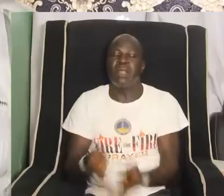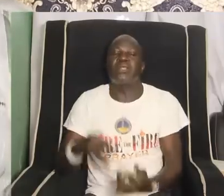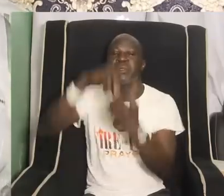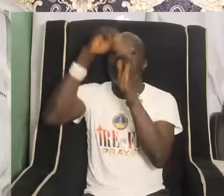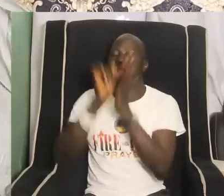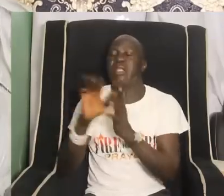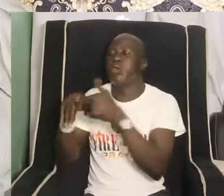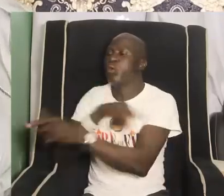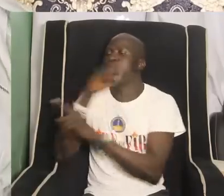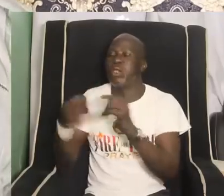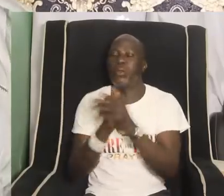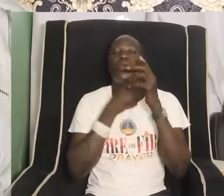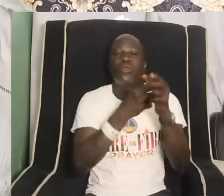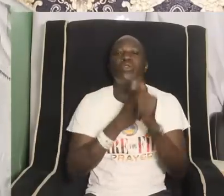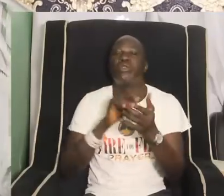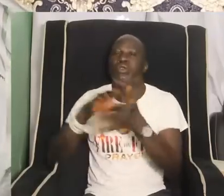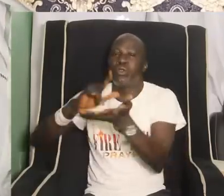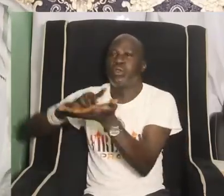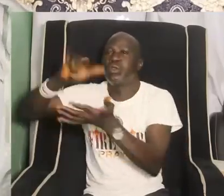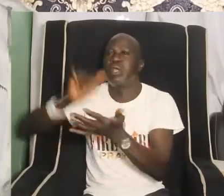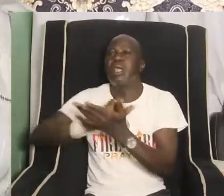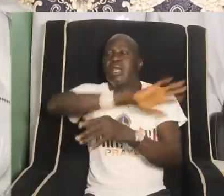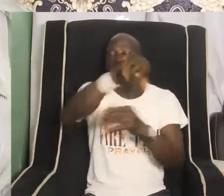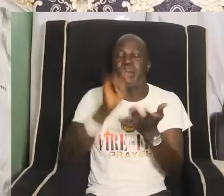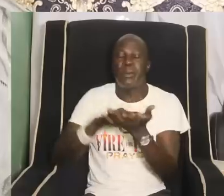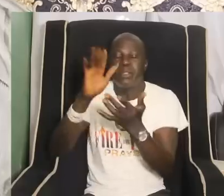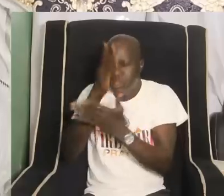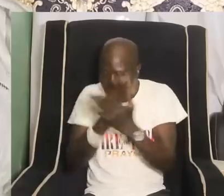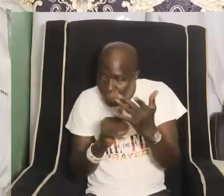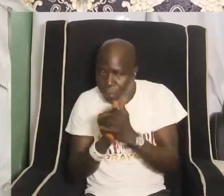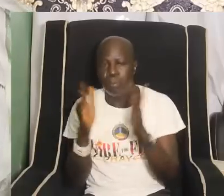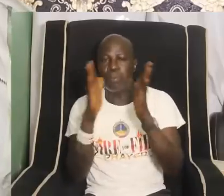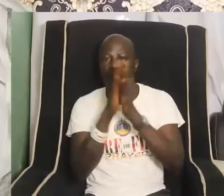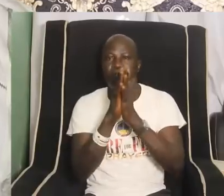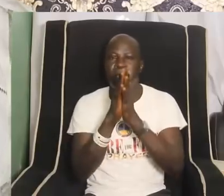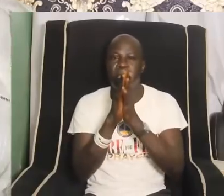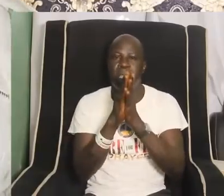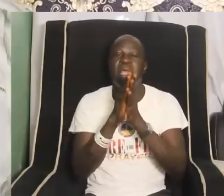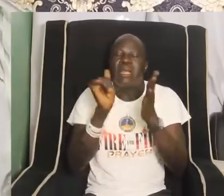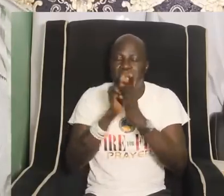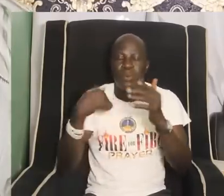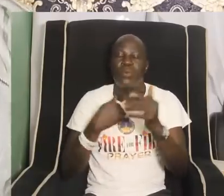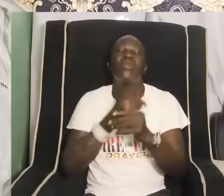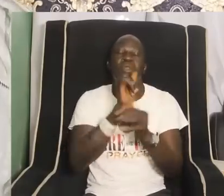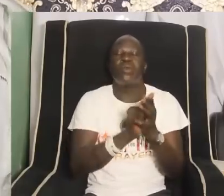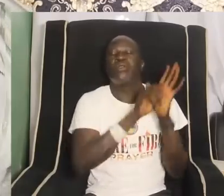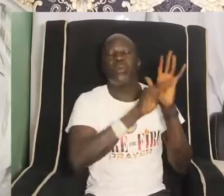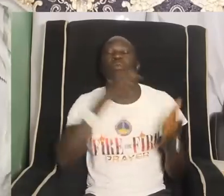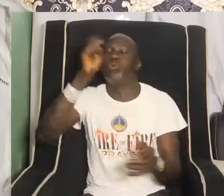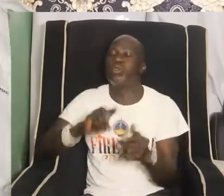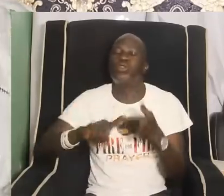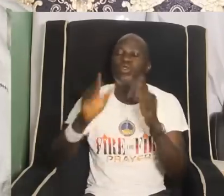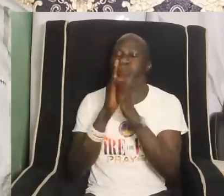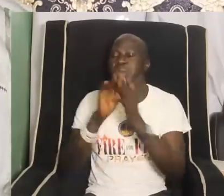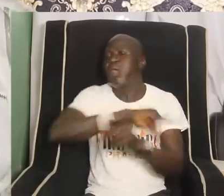ogo. Especially when we are pursuing glory. Awon adura kan be. There is some prayer. Ta gbodo mo gba. That is a must to pray. Ti